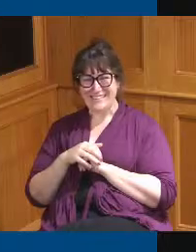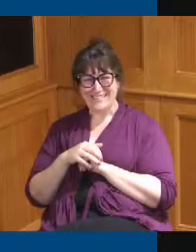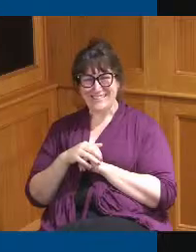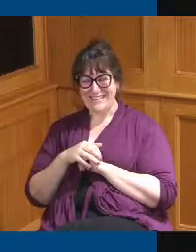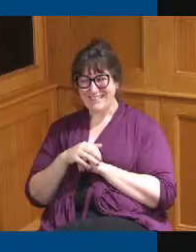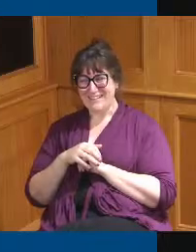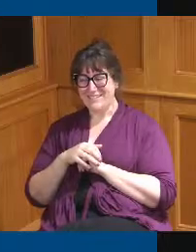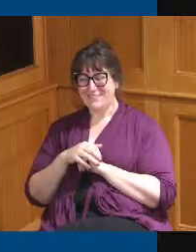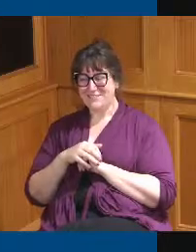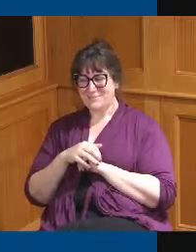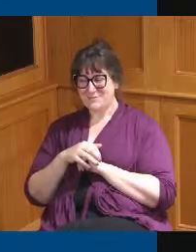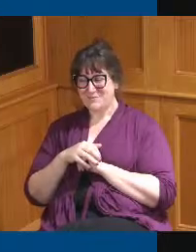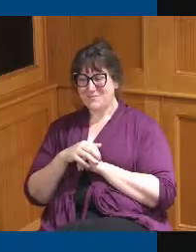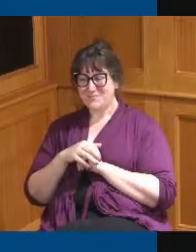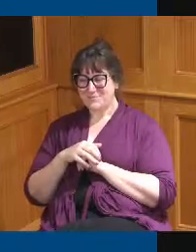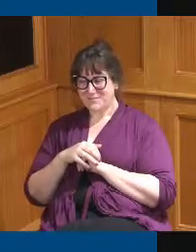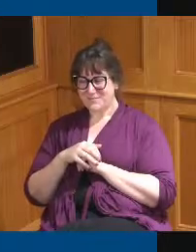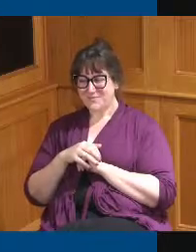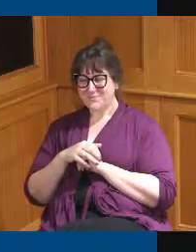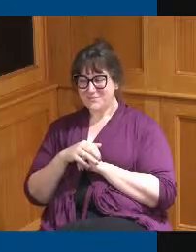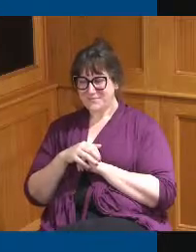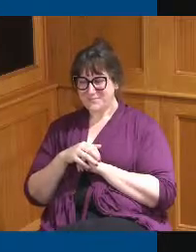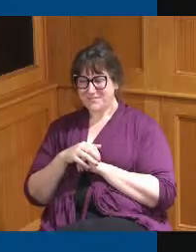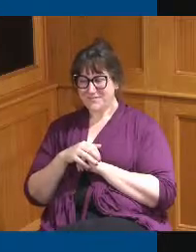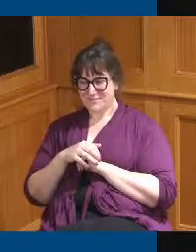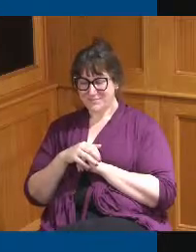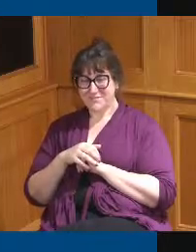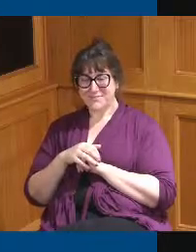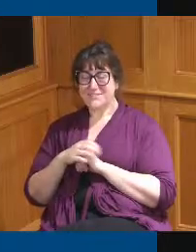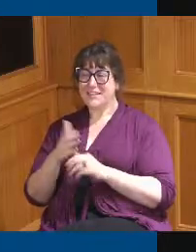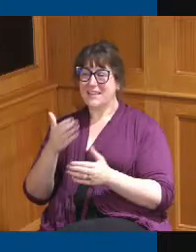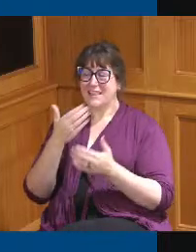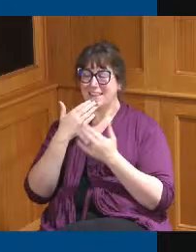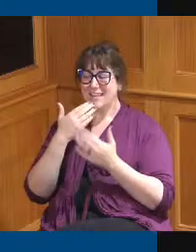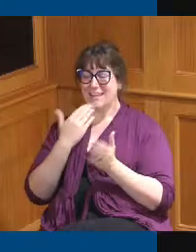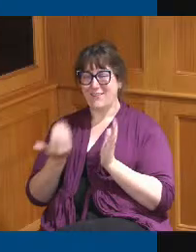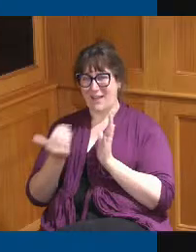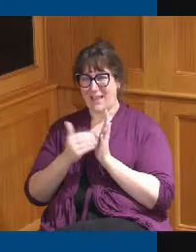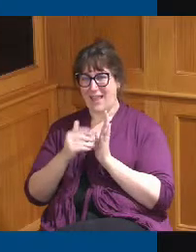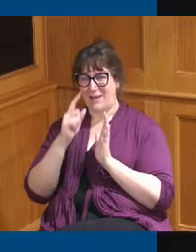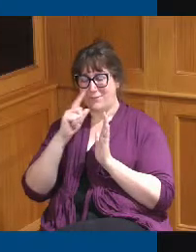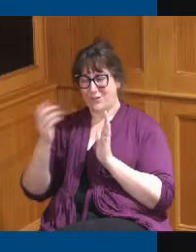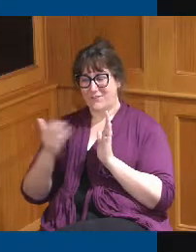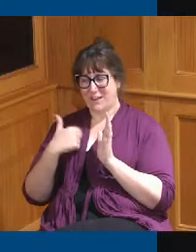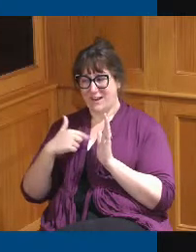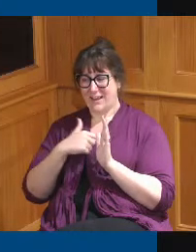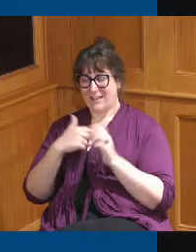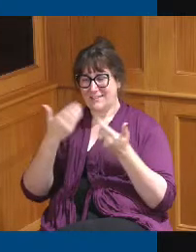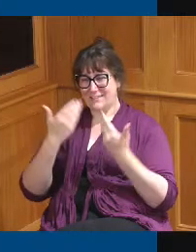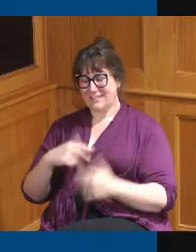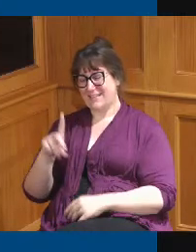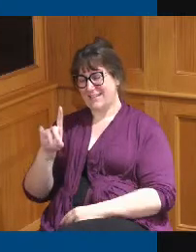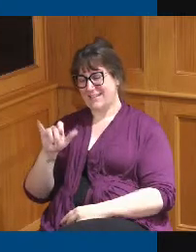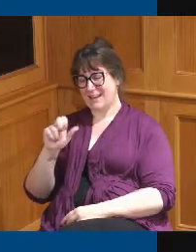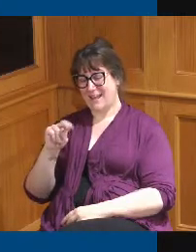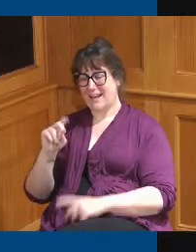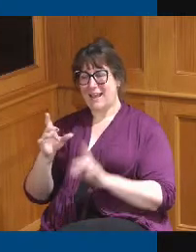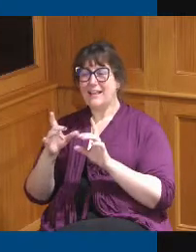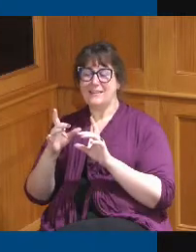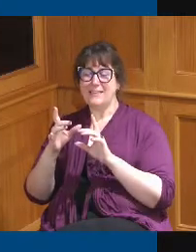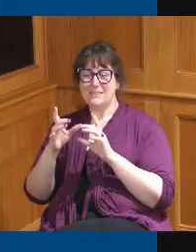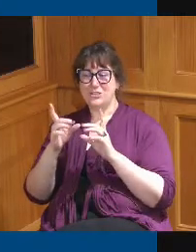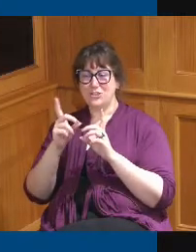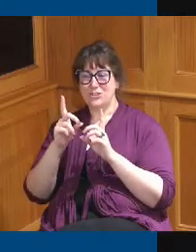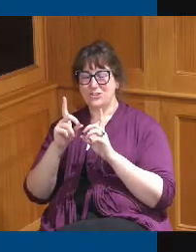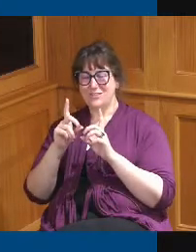great. Okay. So thank you for having us here today. I'm Diana Christie, the director of MSD. I also have with